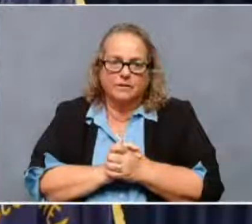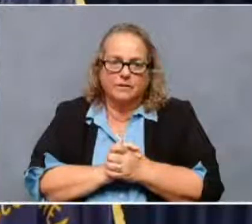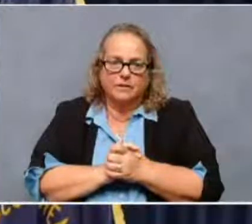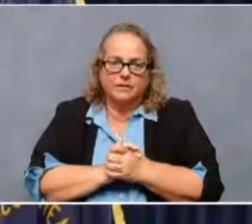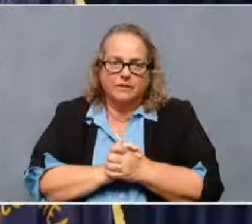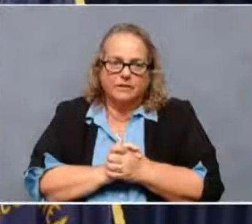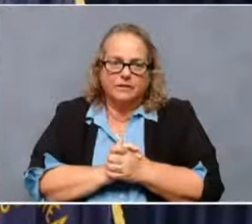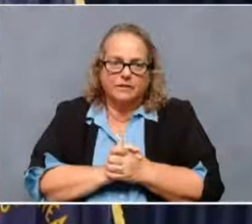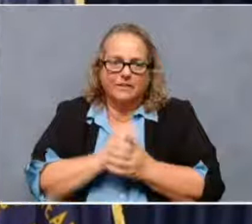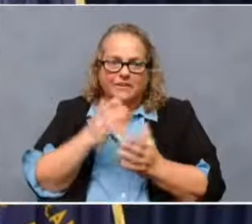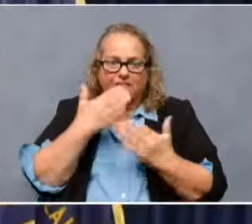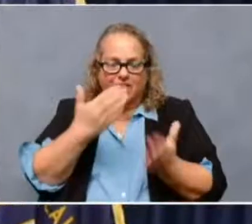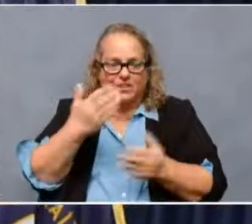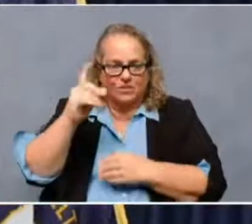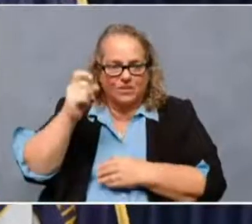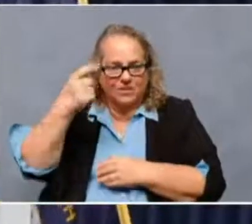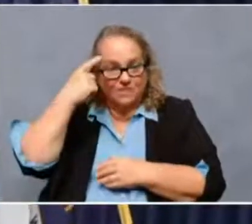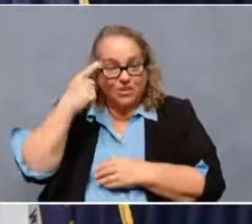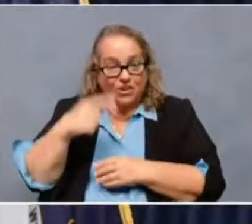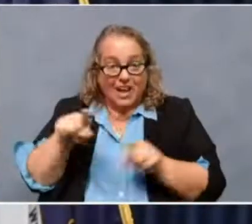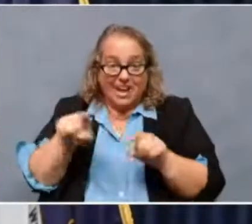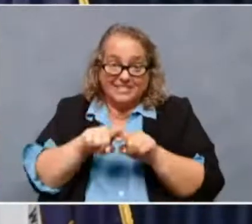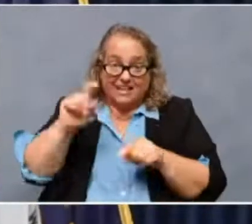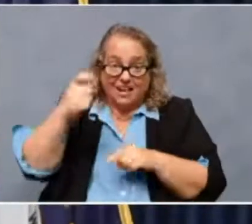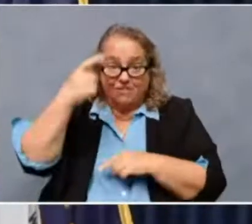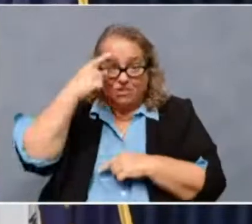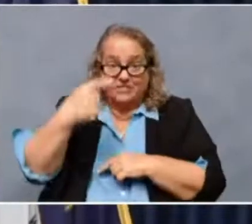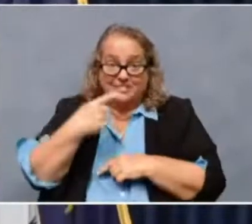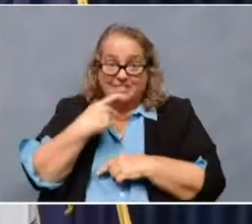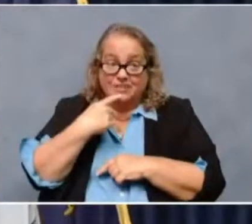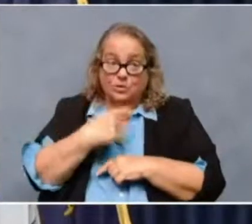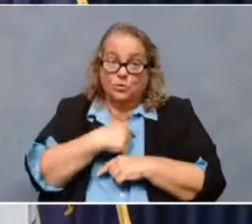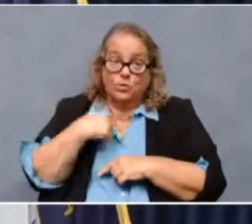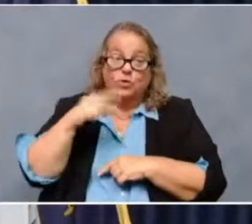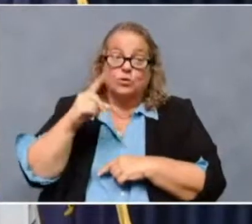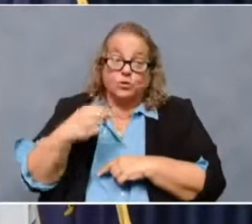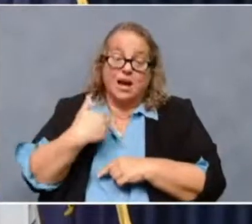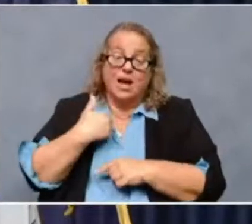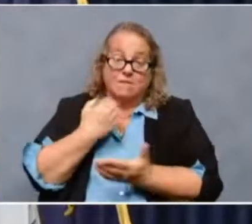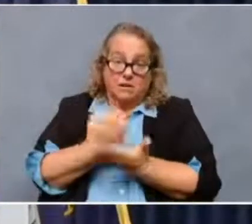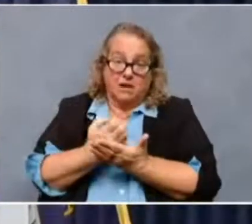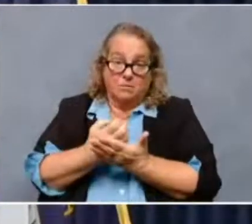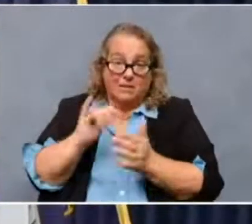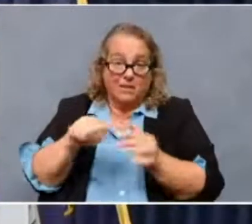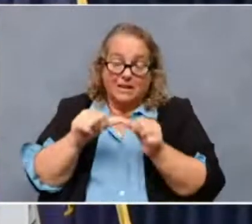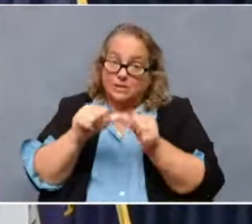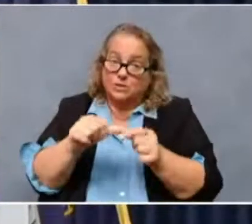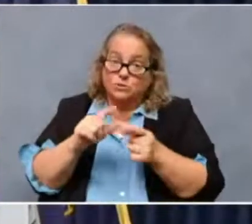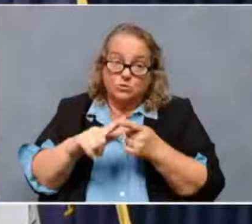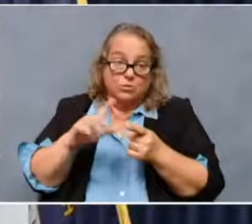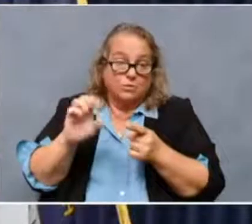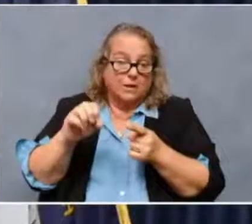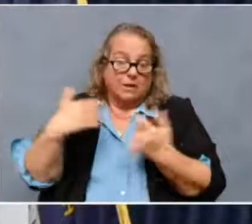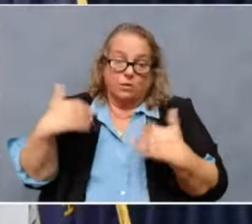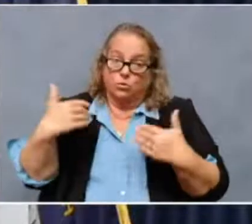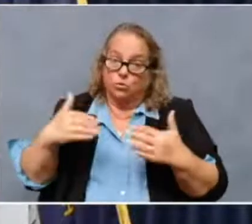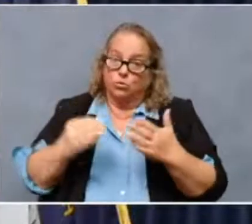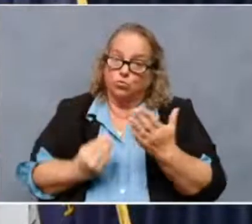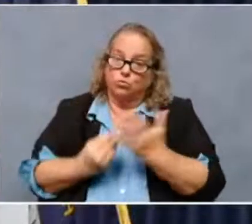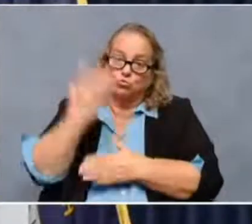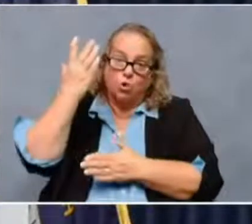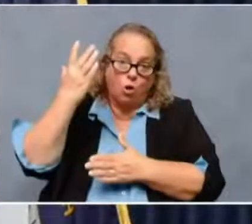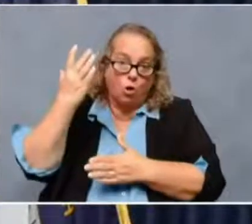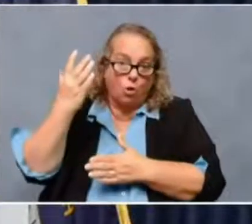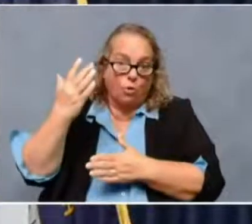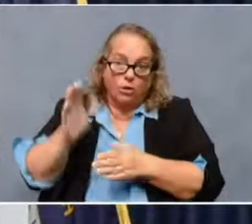Thank you, Governor. As the Governor has said, we do have an economy that continues to be on fire in many different ways and in